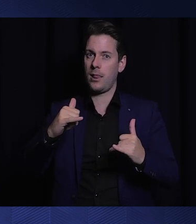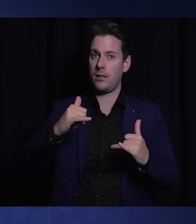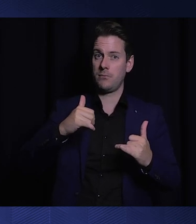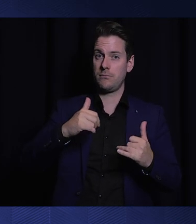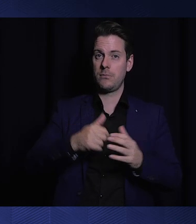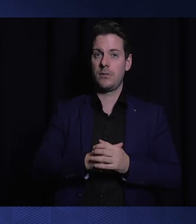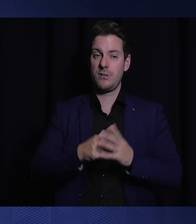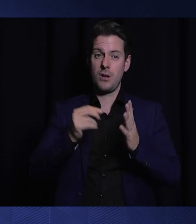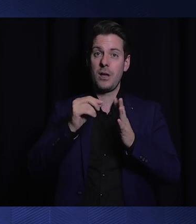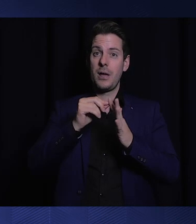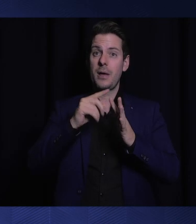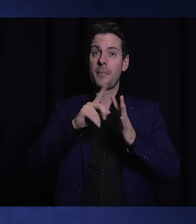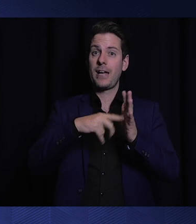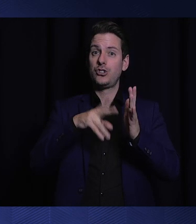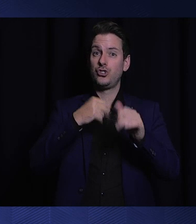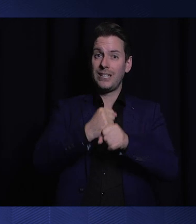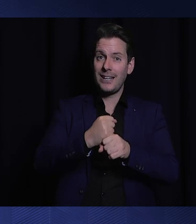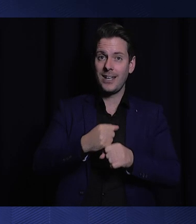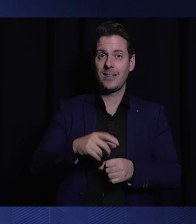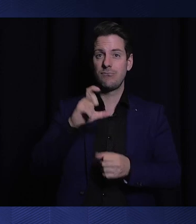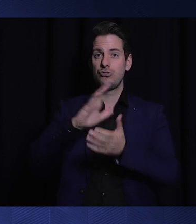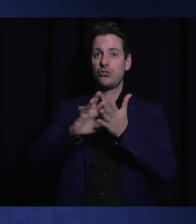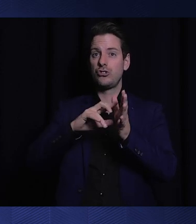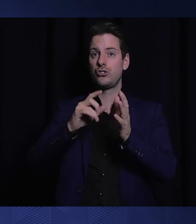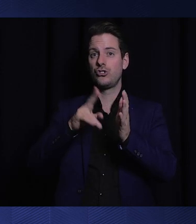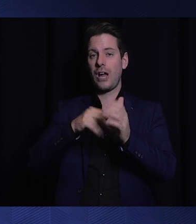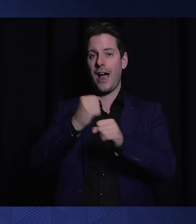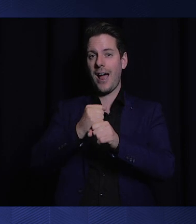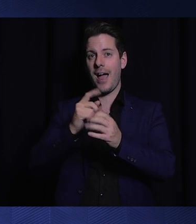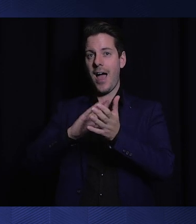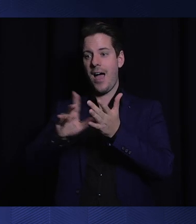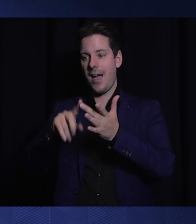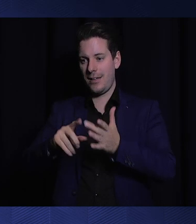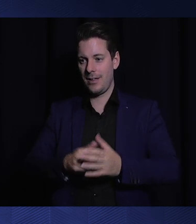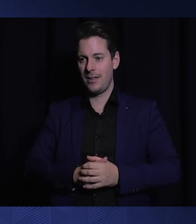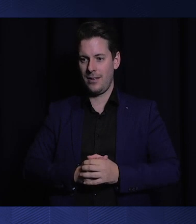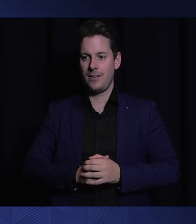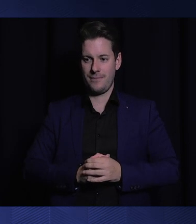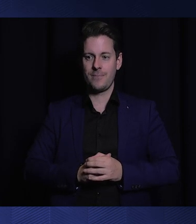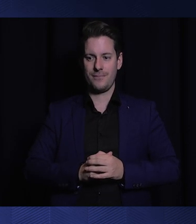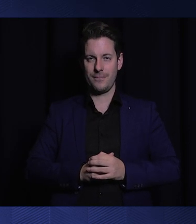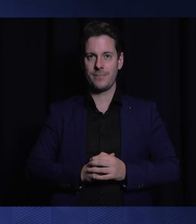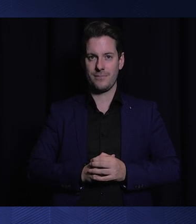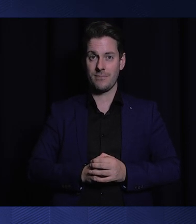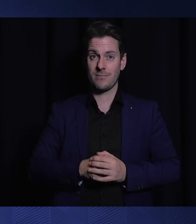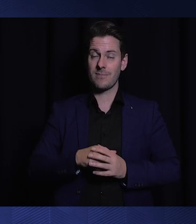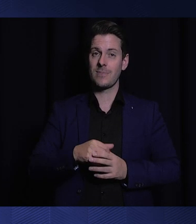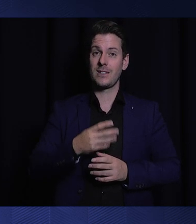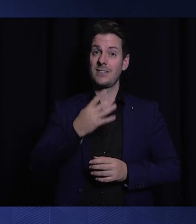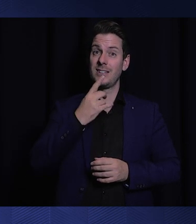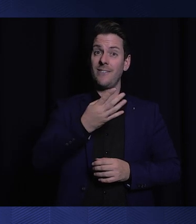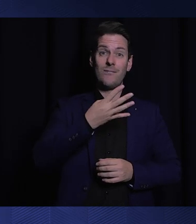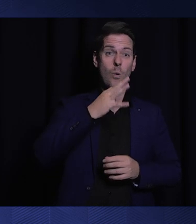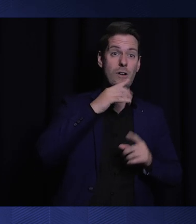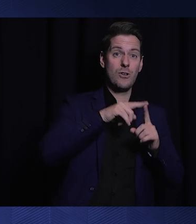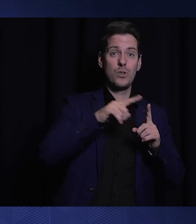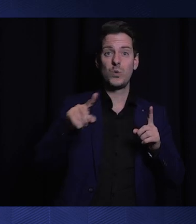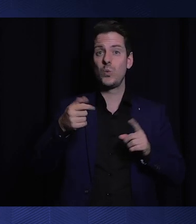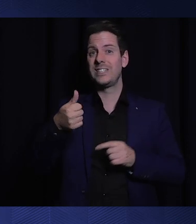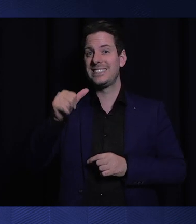as Beijing and Shanghai. Each city receives 400 to 600